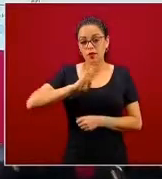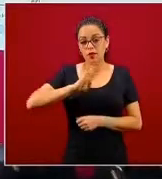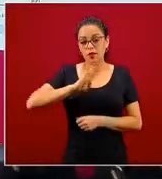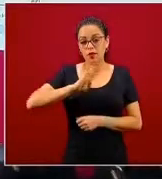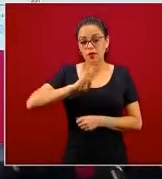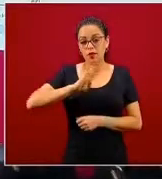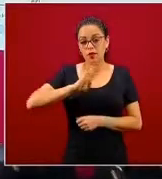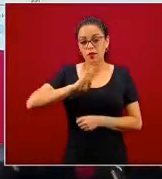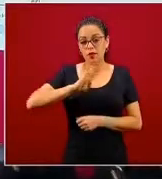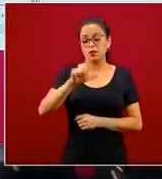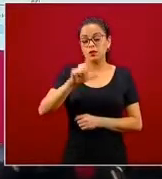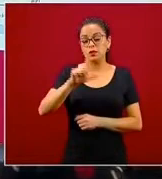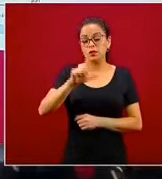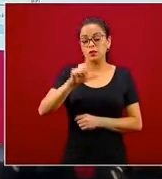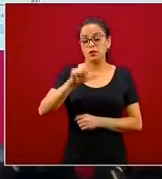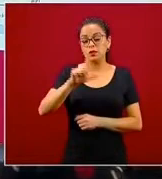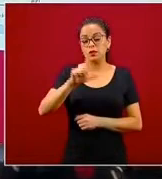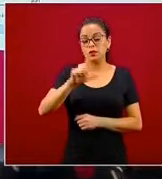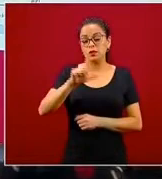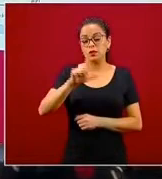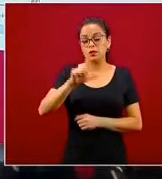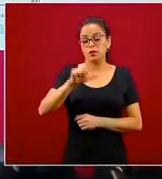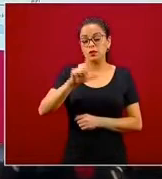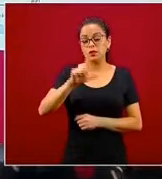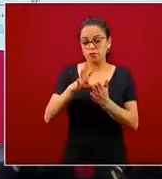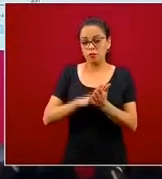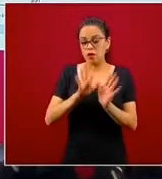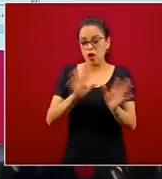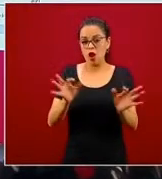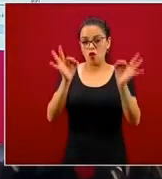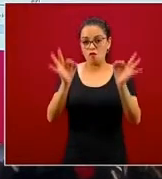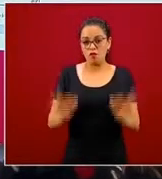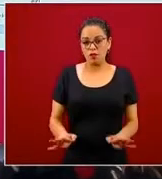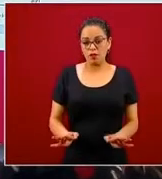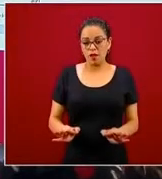And in the US, we've seen